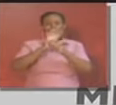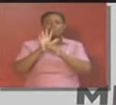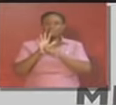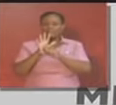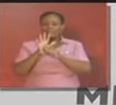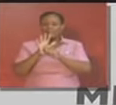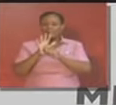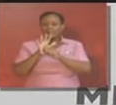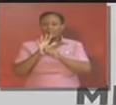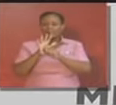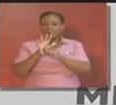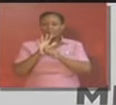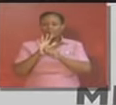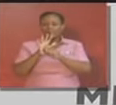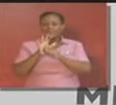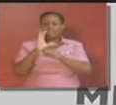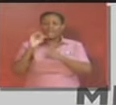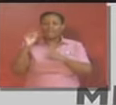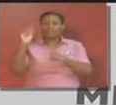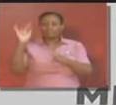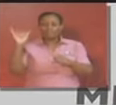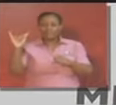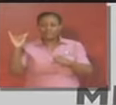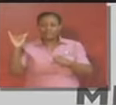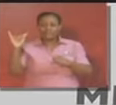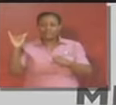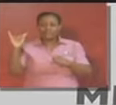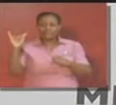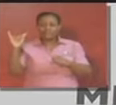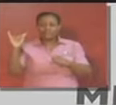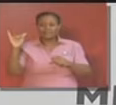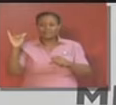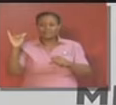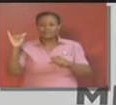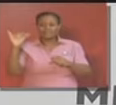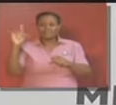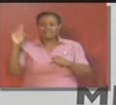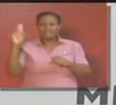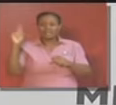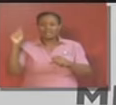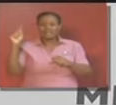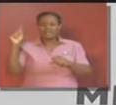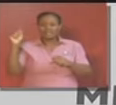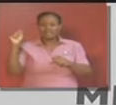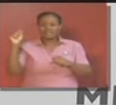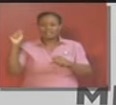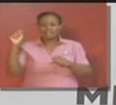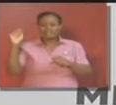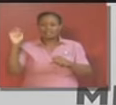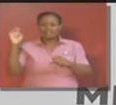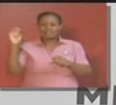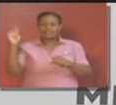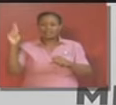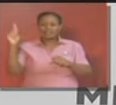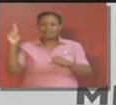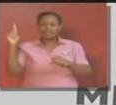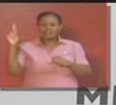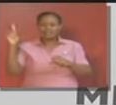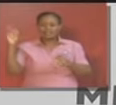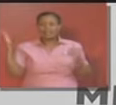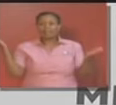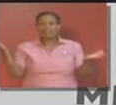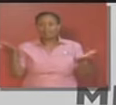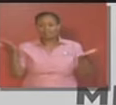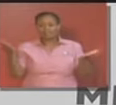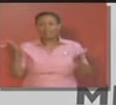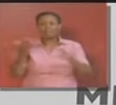here, and you would have heard us speaking about County Caroni before, and she's here to provide us with an update.